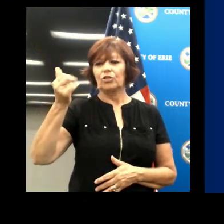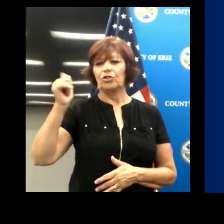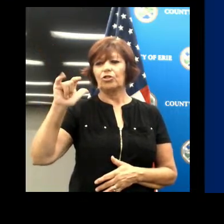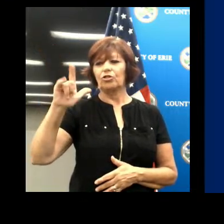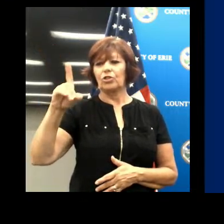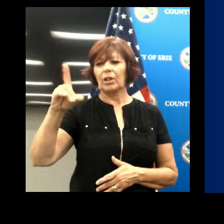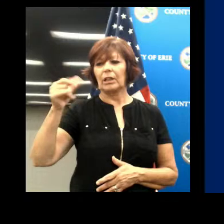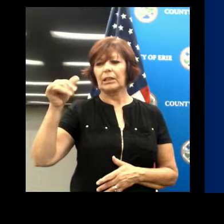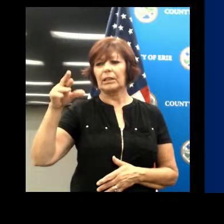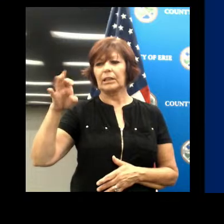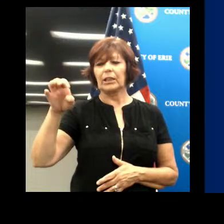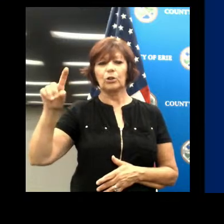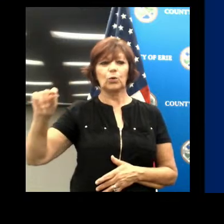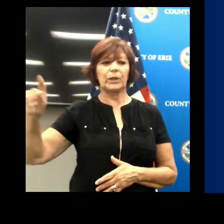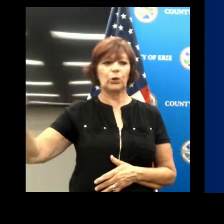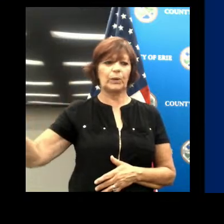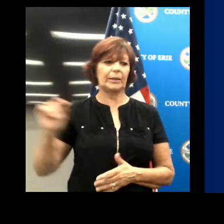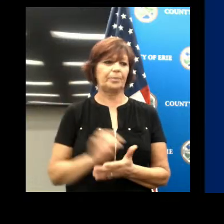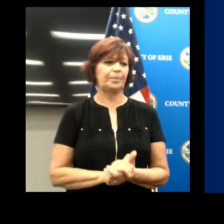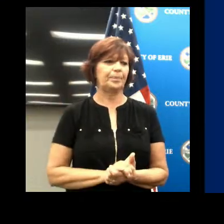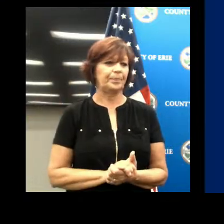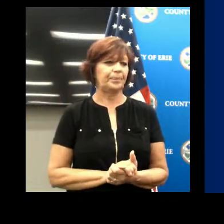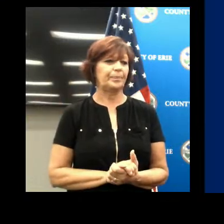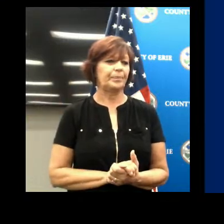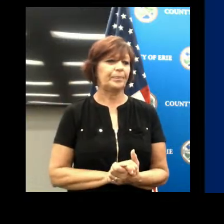Childcare 2020. So